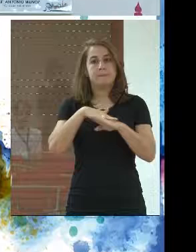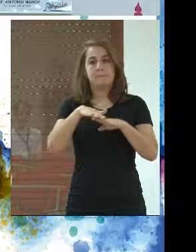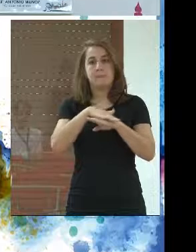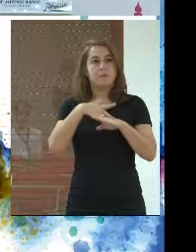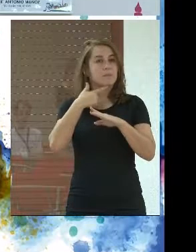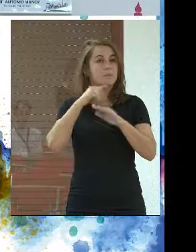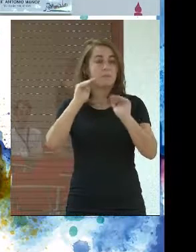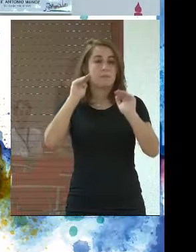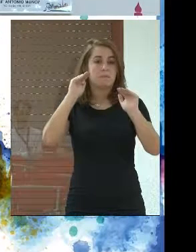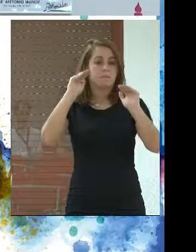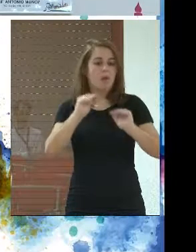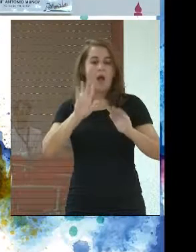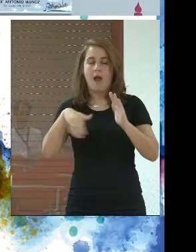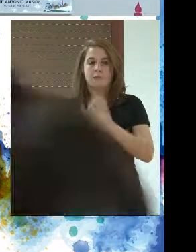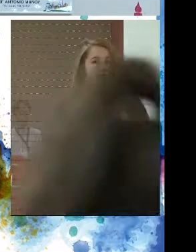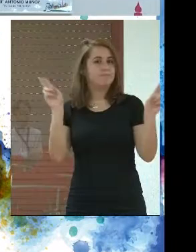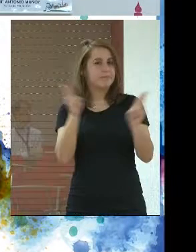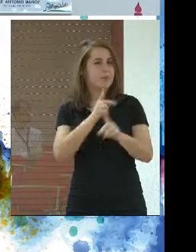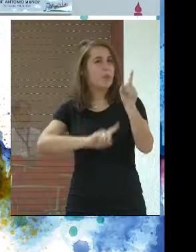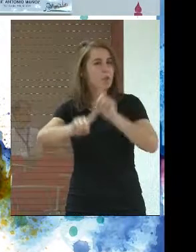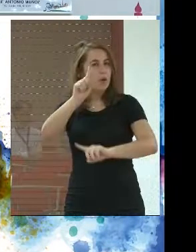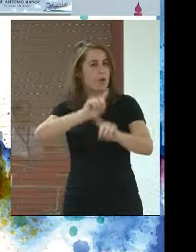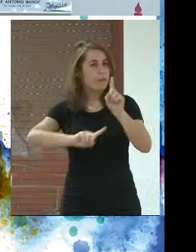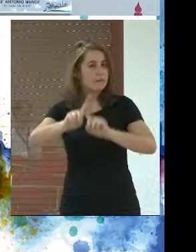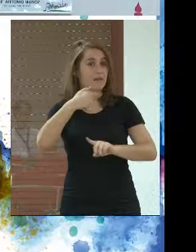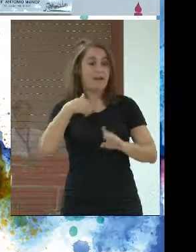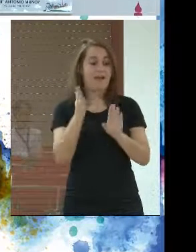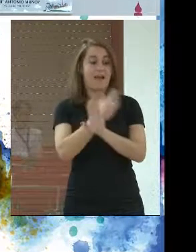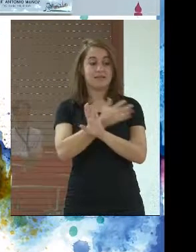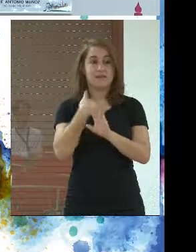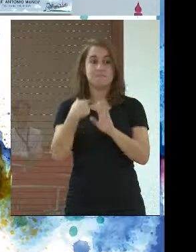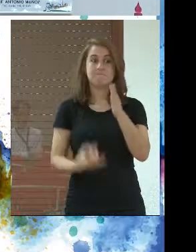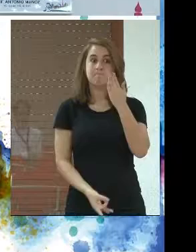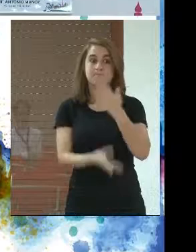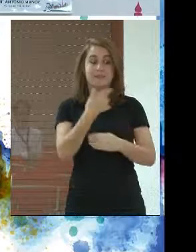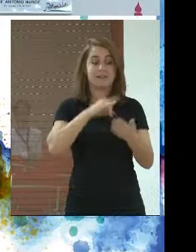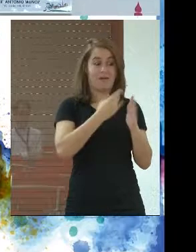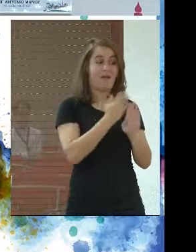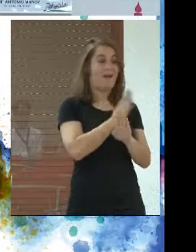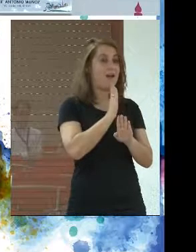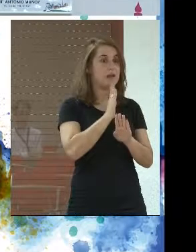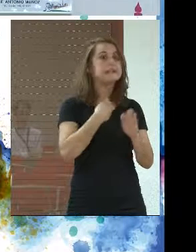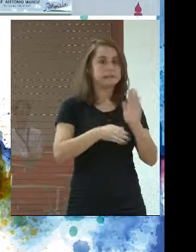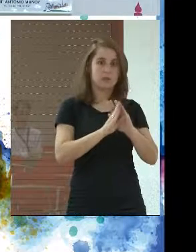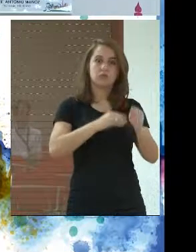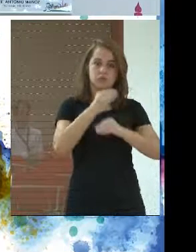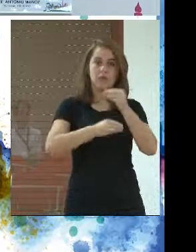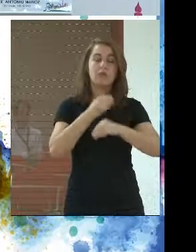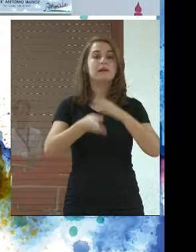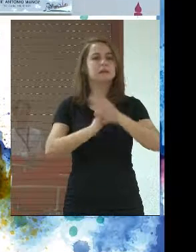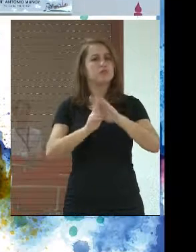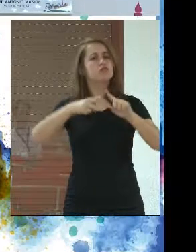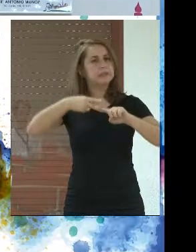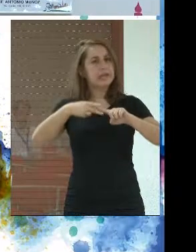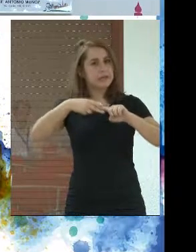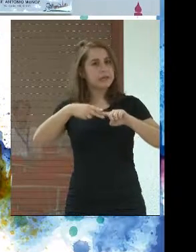And as conclusions, the reduction and even the elimination of the problems what they had with the